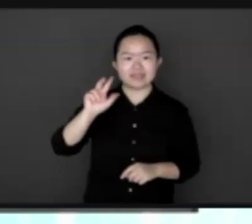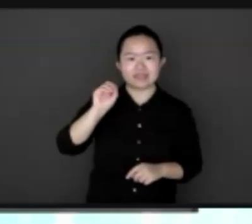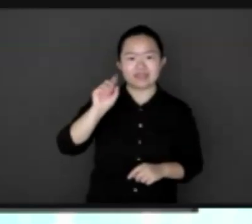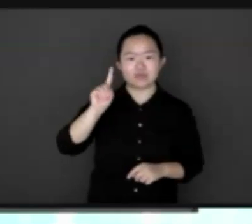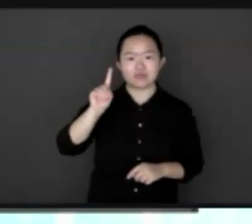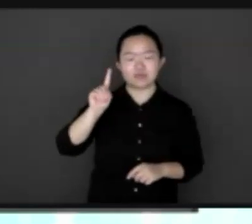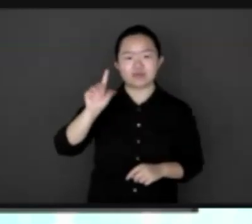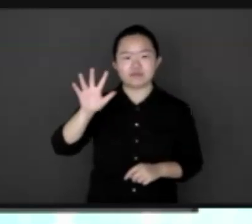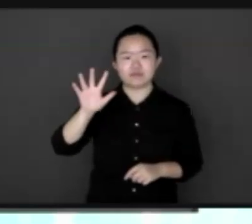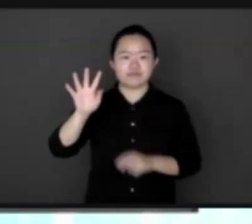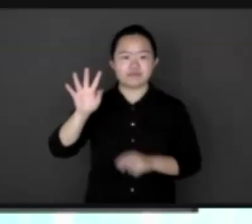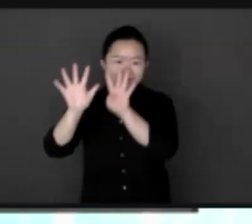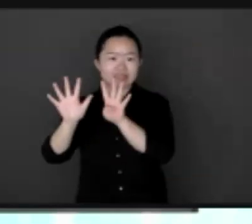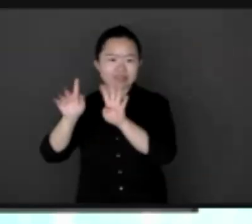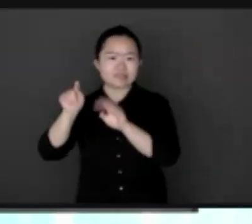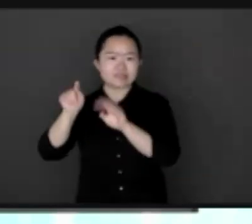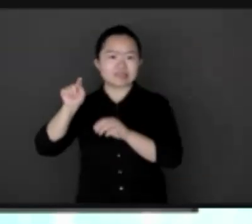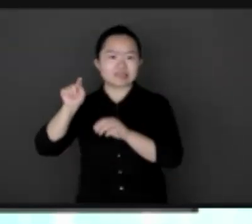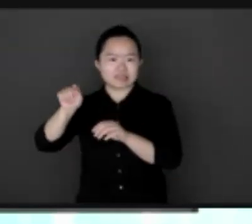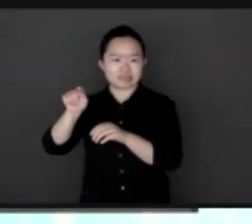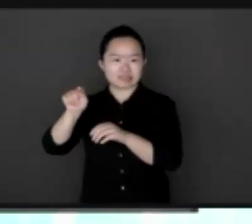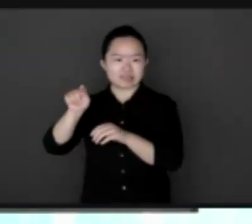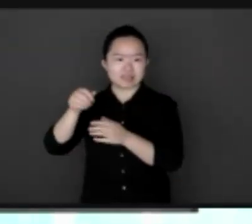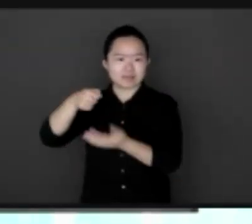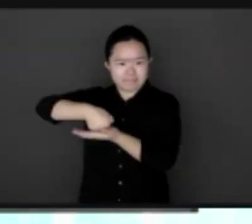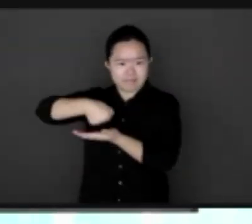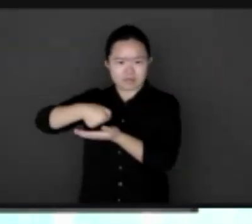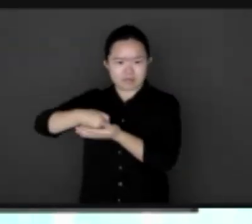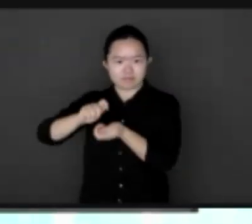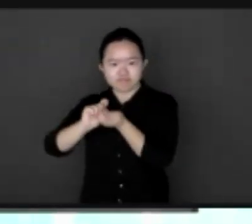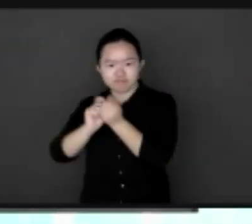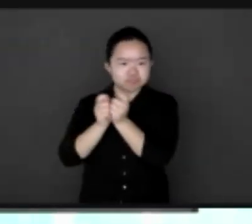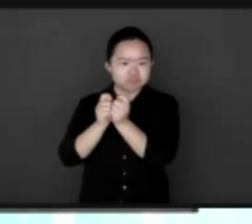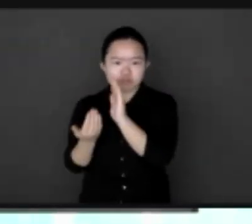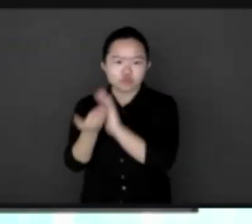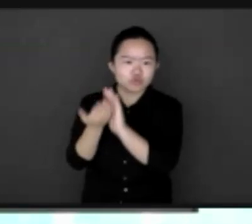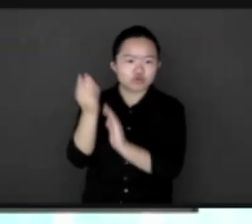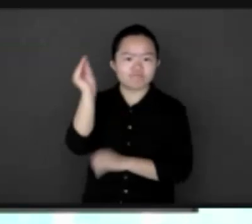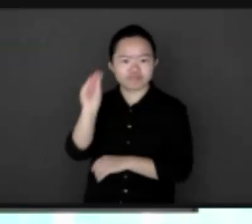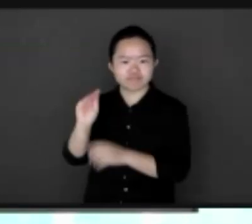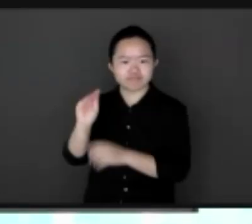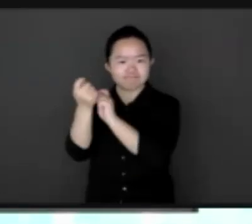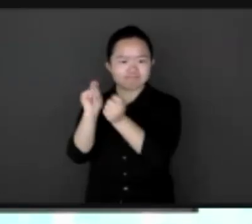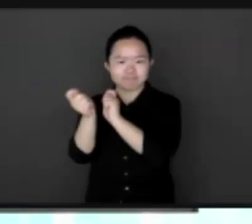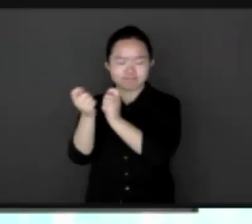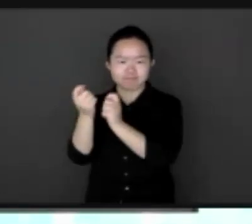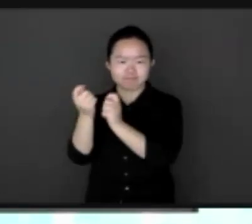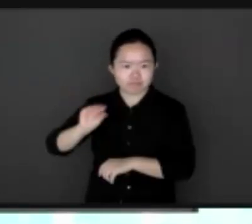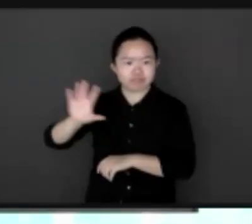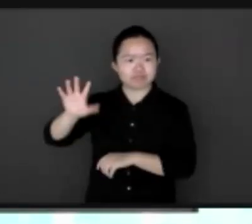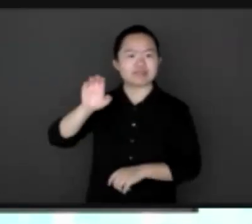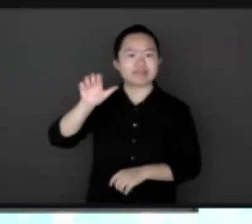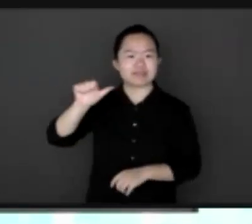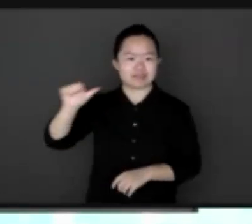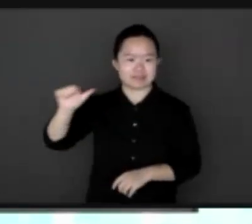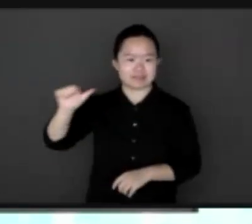Accessibility Act covers, the scope here is economic operators, no matter if there is the manufacturer, the distributor, the importer, the whole